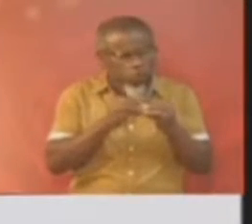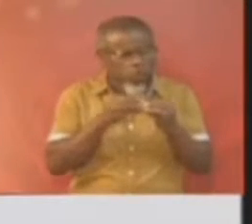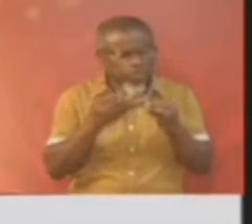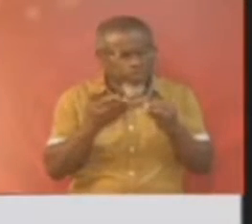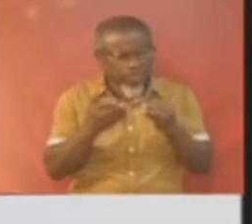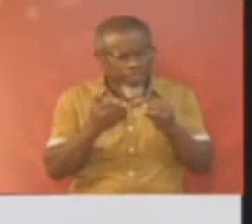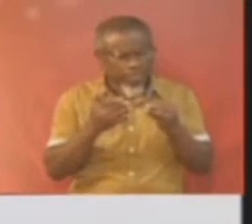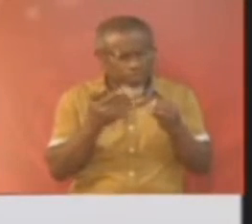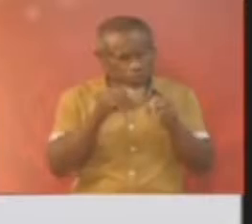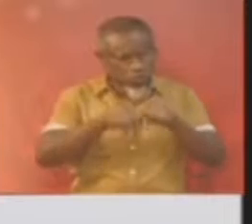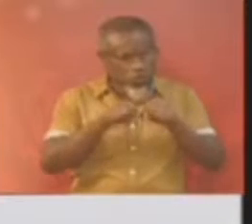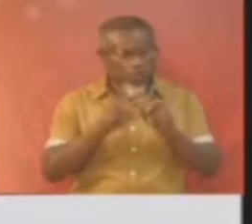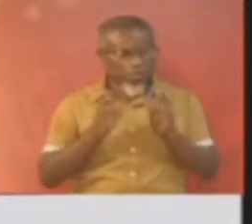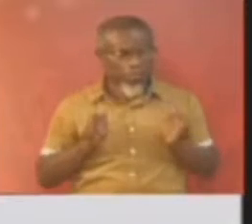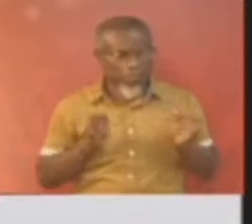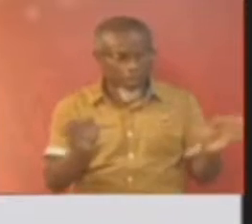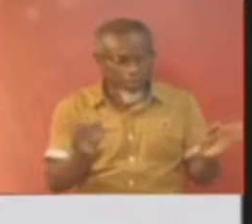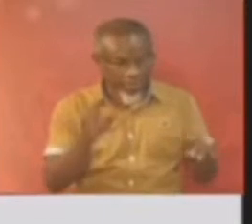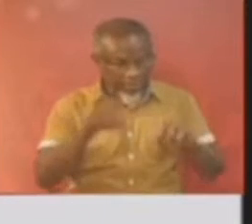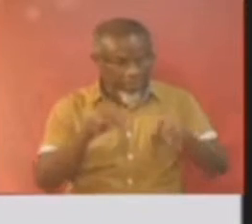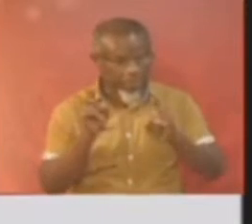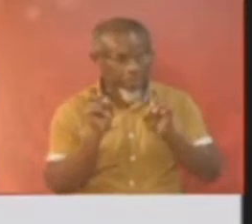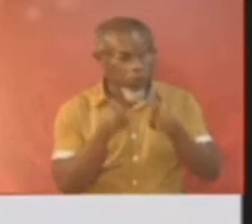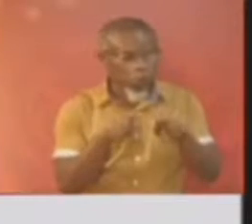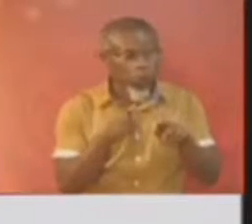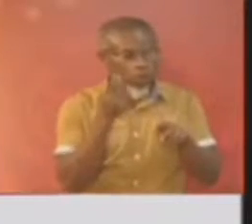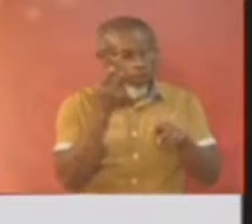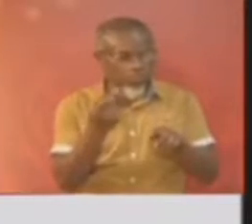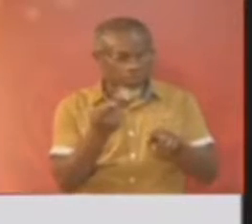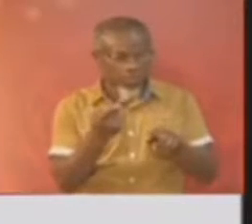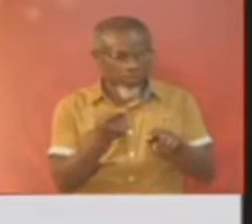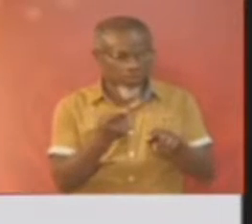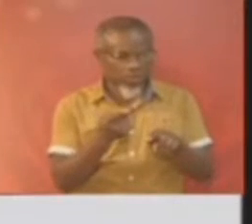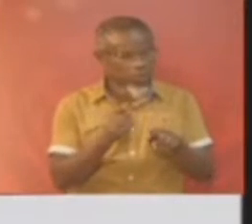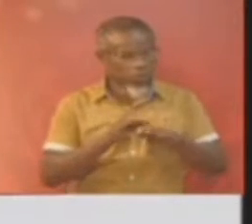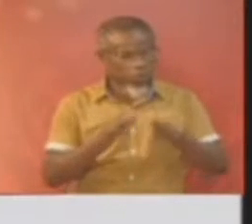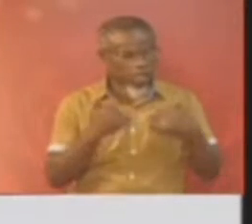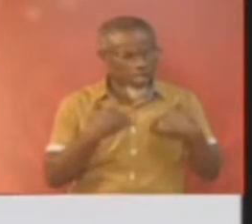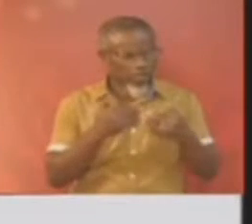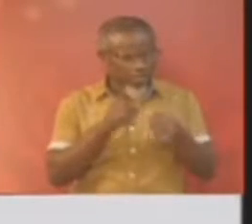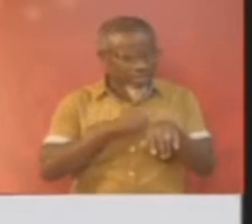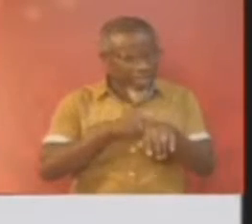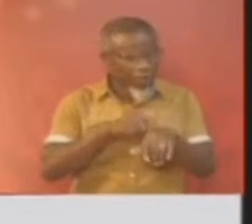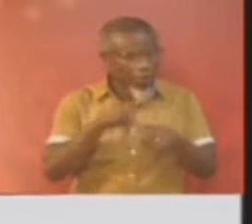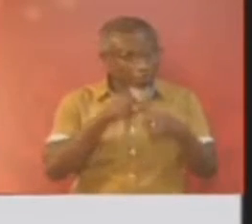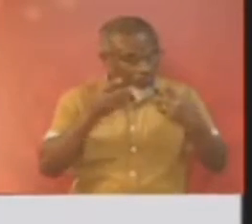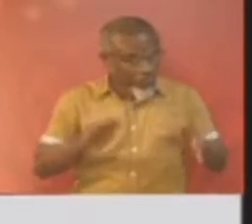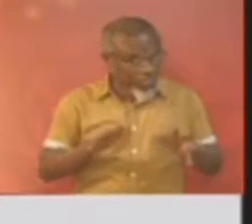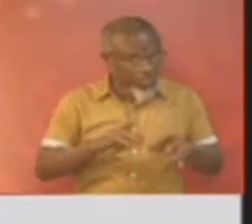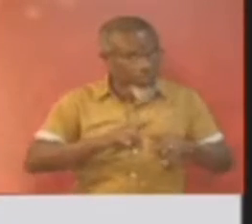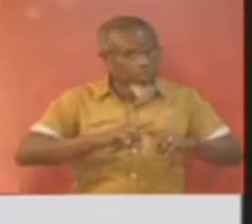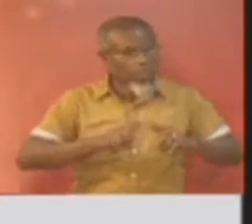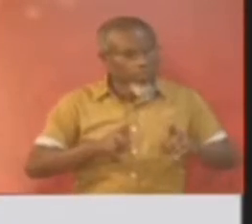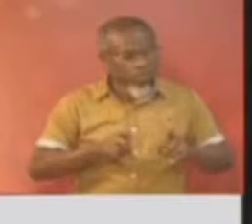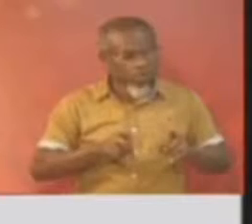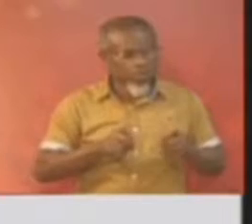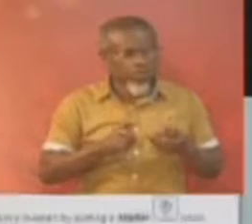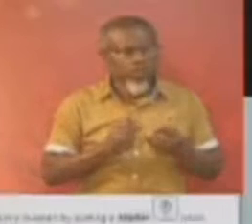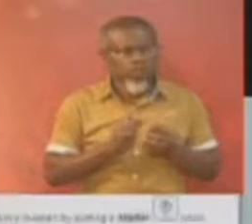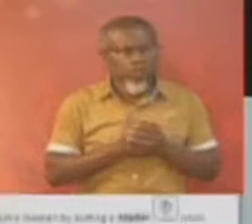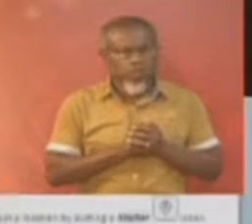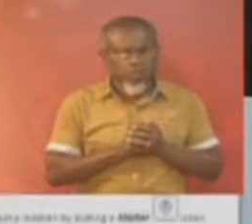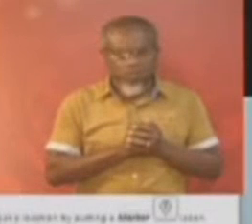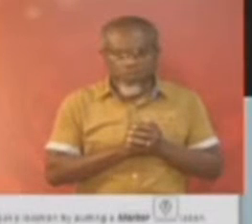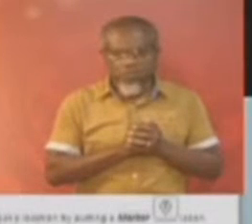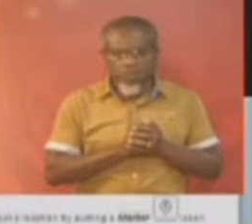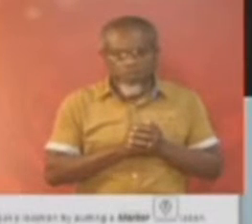I wouldn't give a timeline at this point in time, but we'll get back to you on that. With respect to the statistics, I'll also get back to you on that. However, as